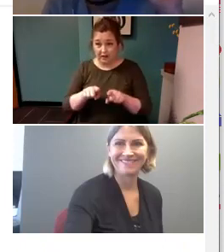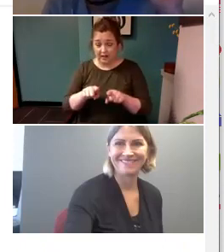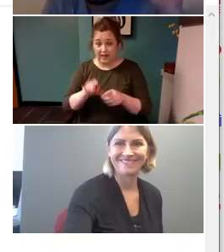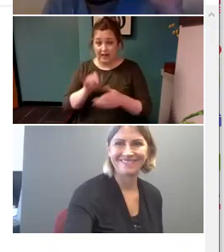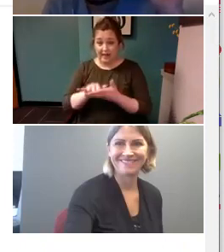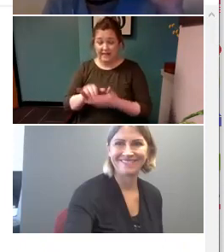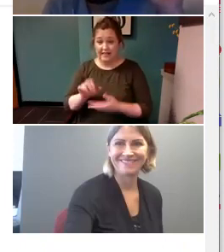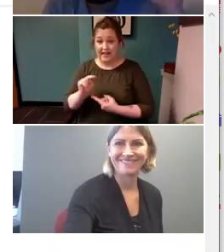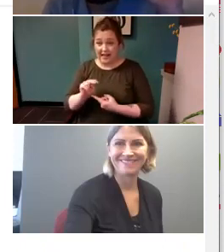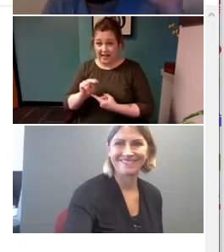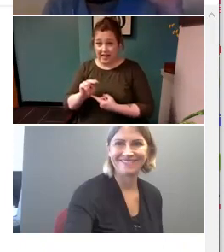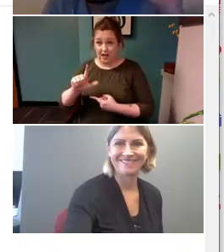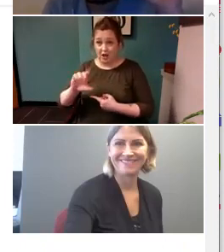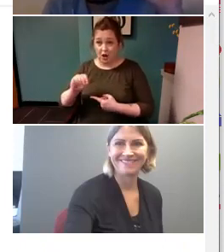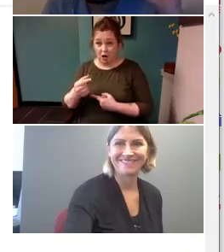or no?